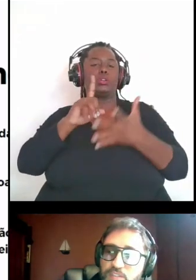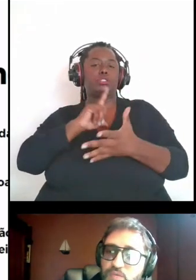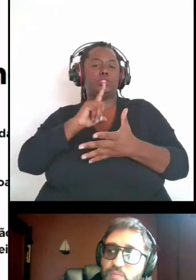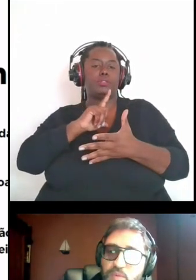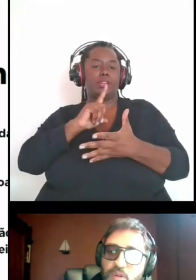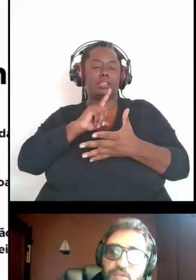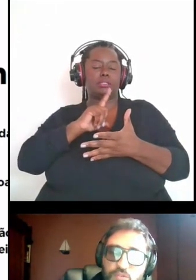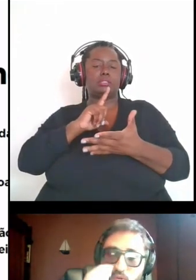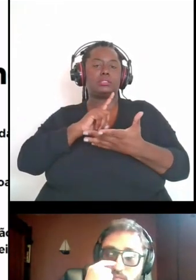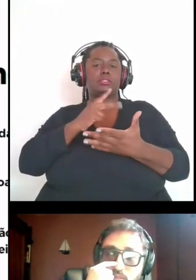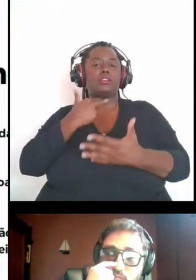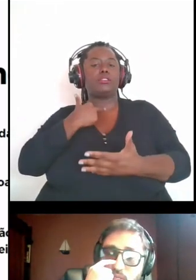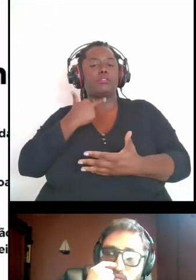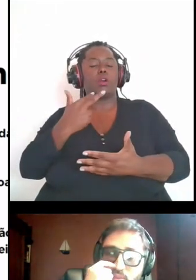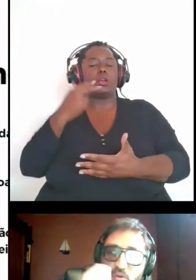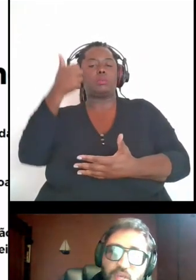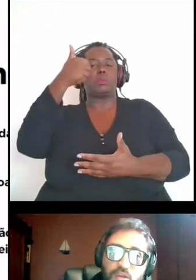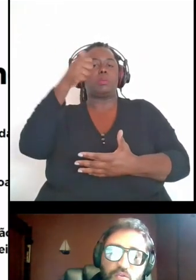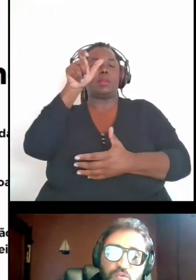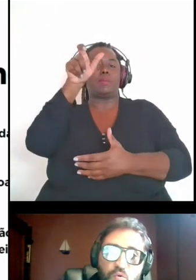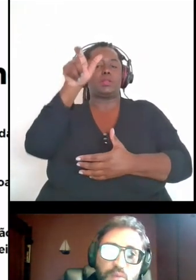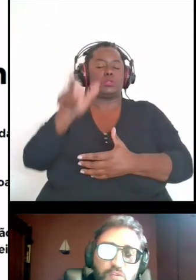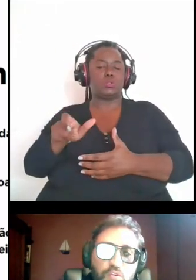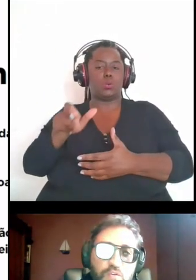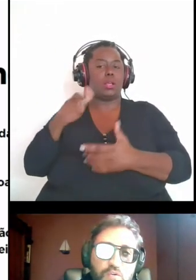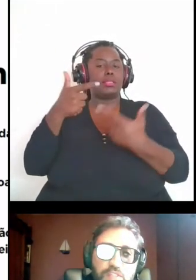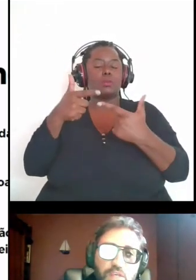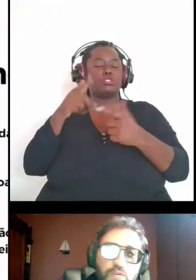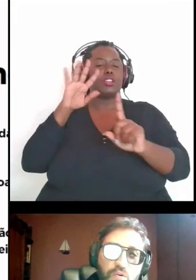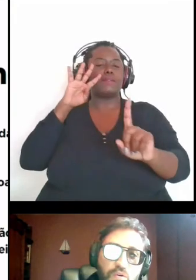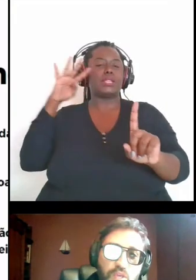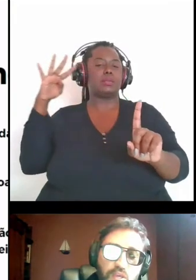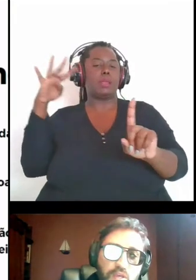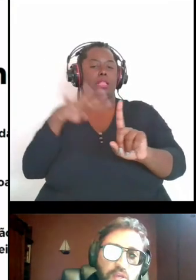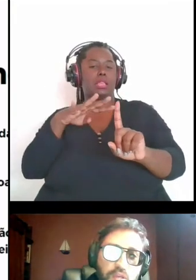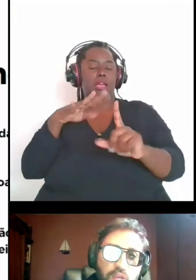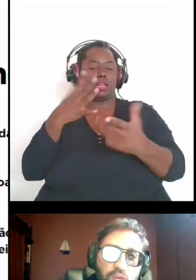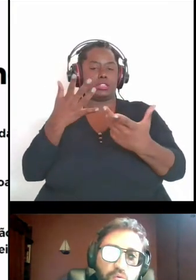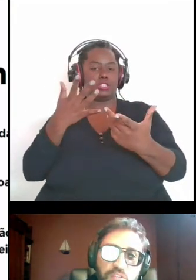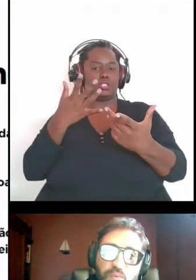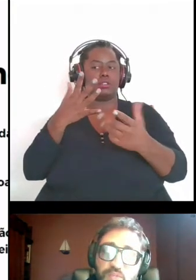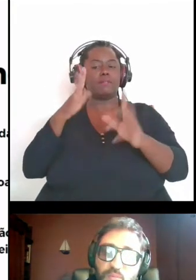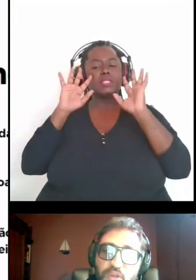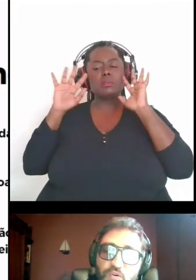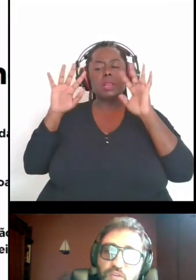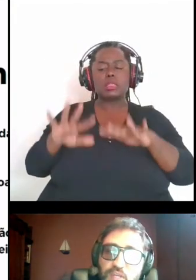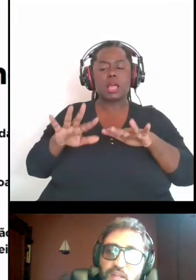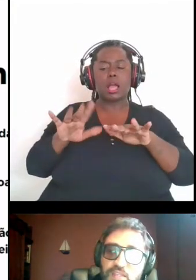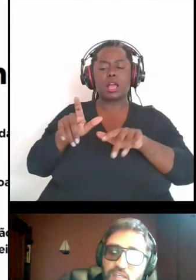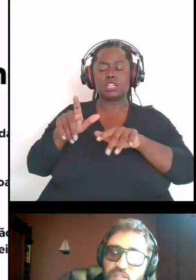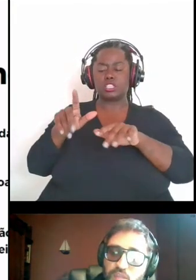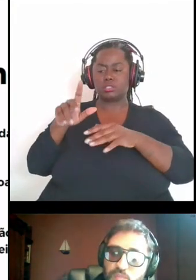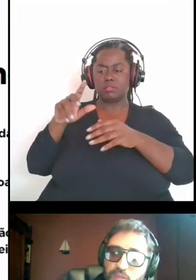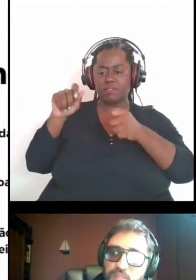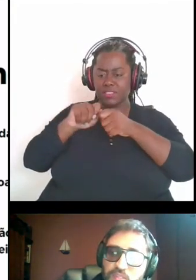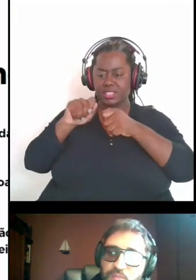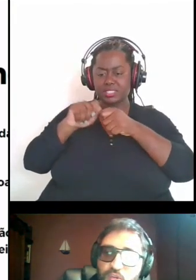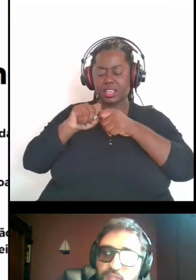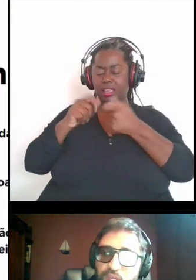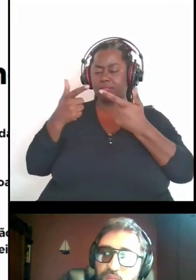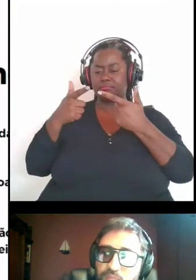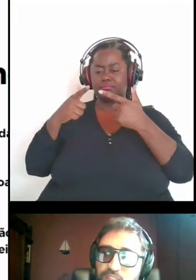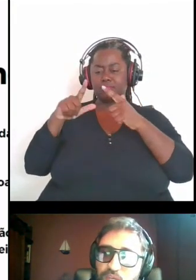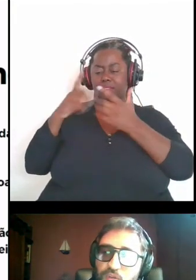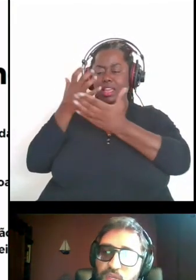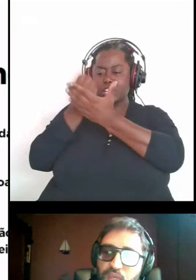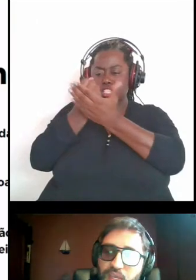and to be heard voices in first person there were no activists there most